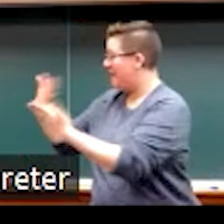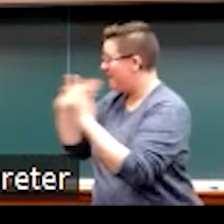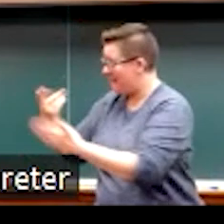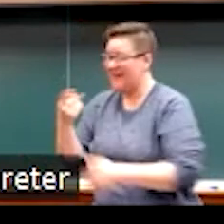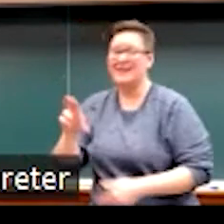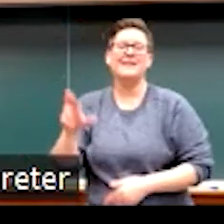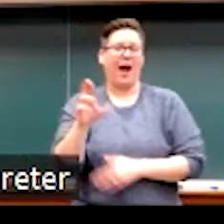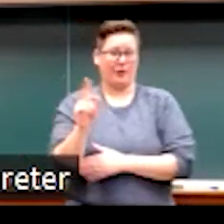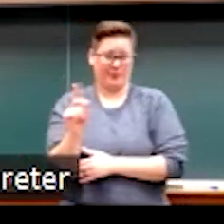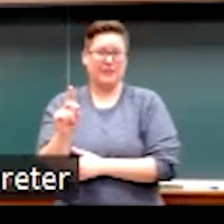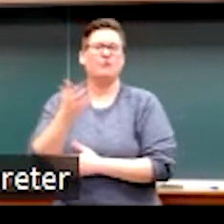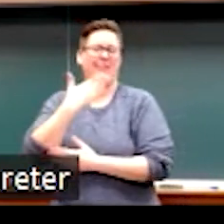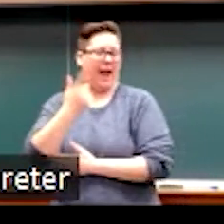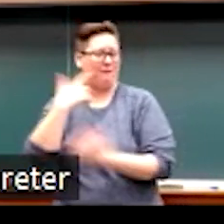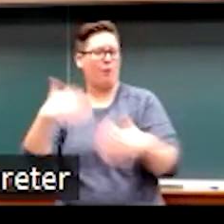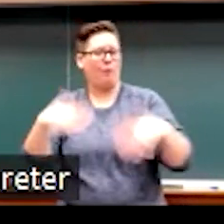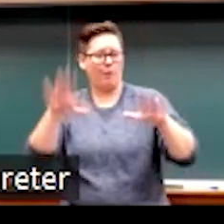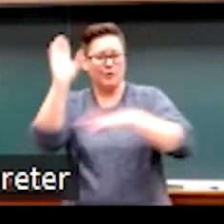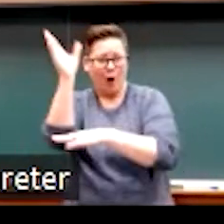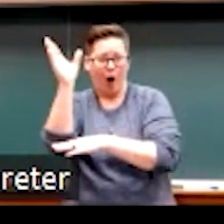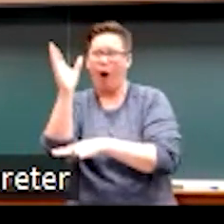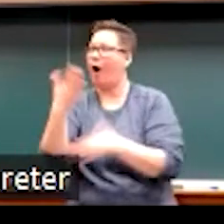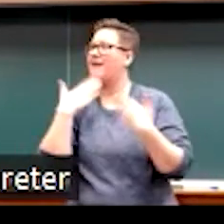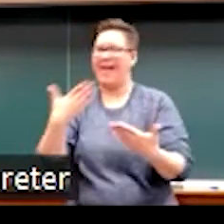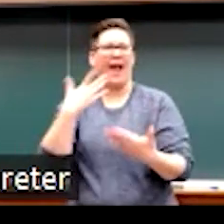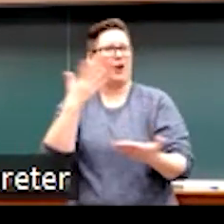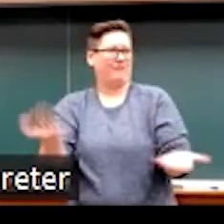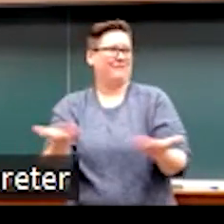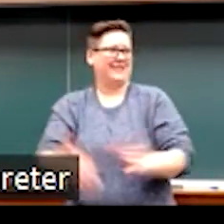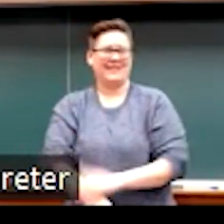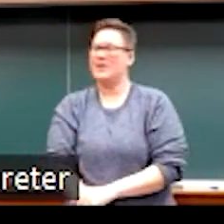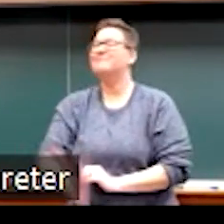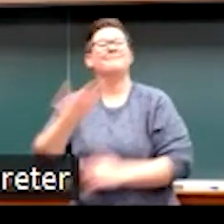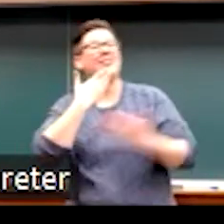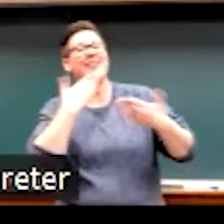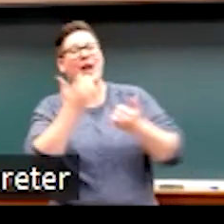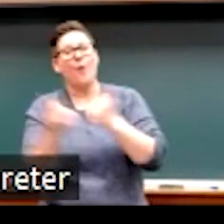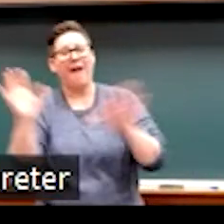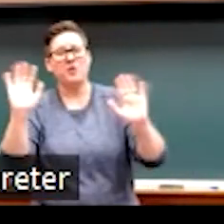Ditre, for your very thought-provoking talk, and thank you for coming this afternoon. Thanks, everybody.